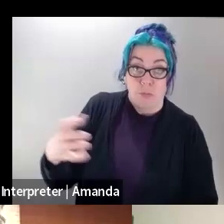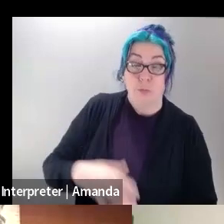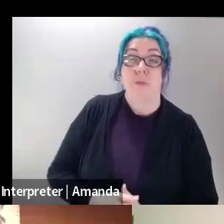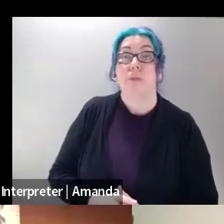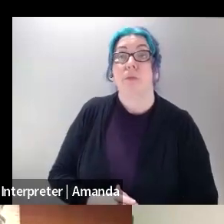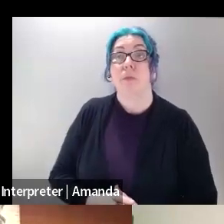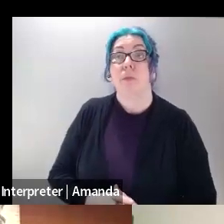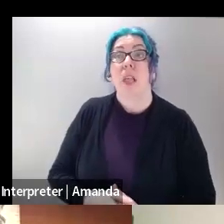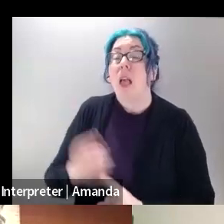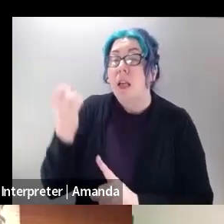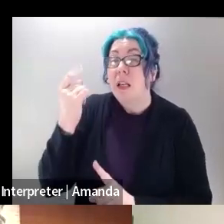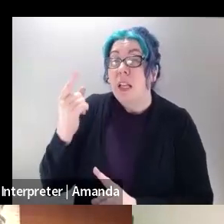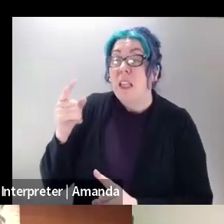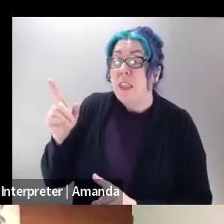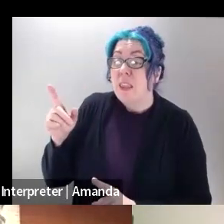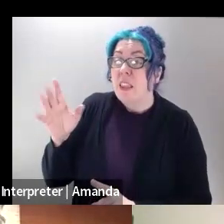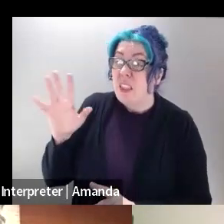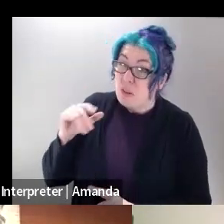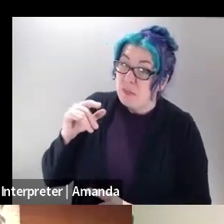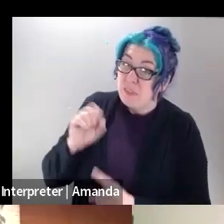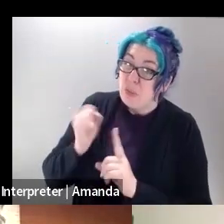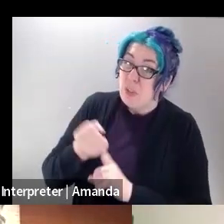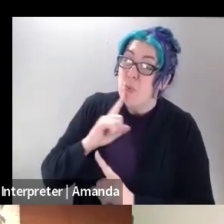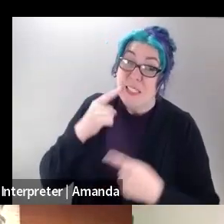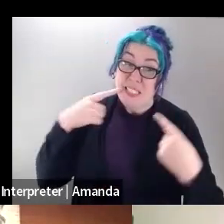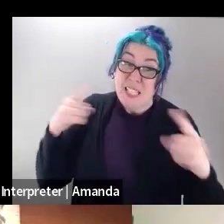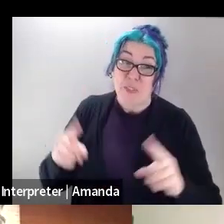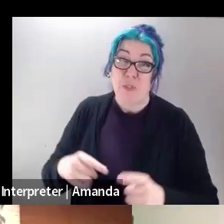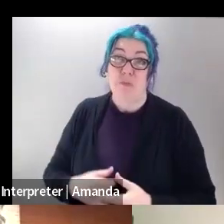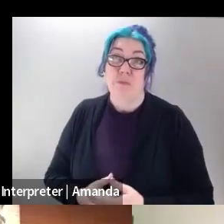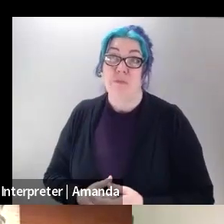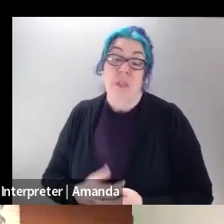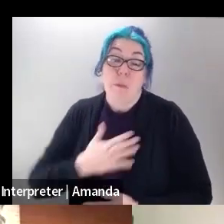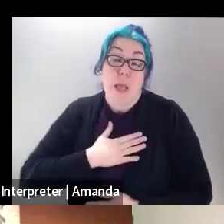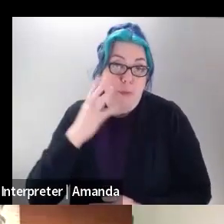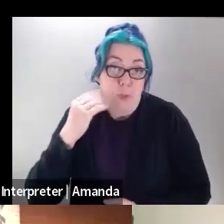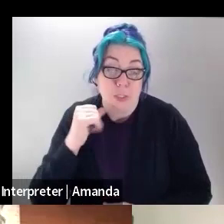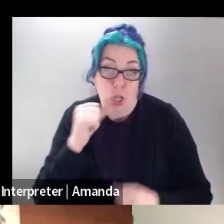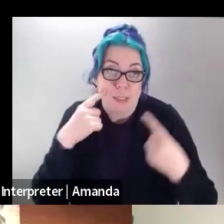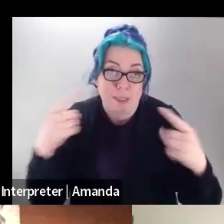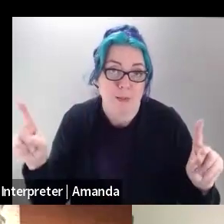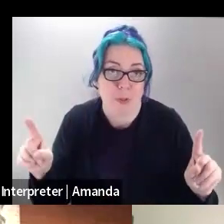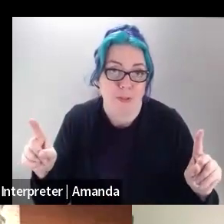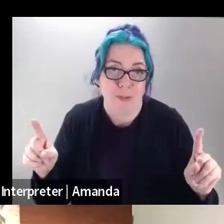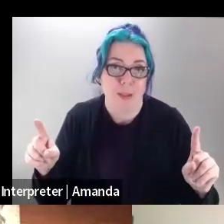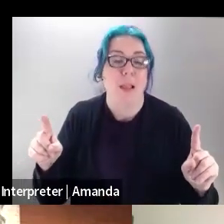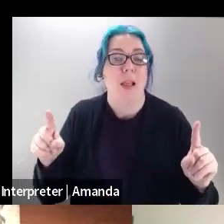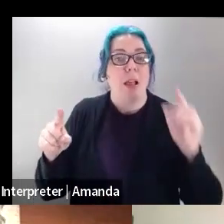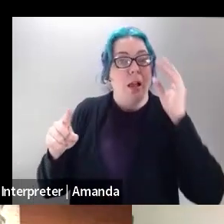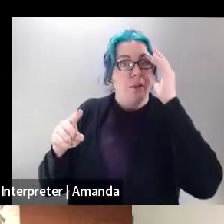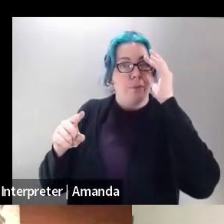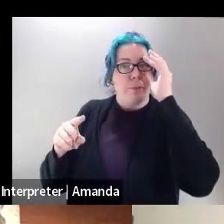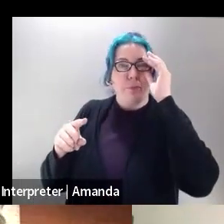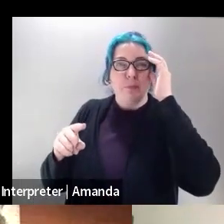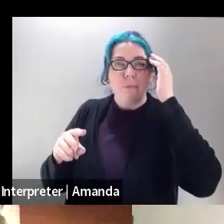were tricky. They weren't successful for the ones I was involved in, but mainly it was because it felt like it